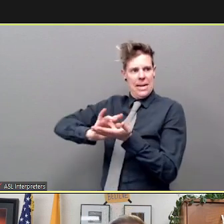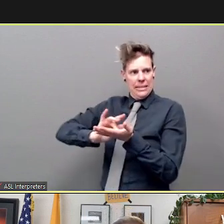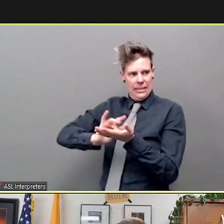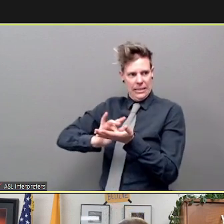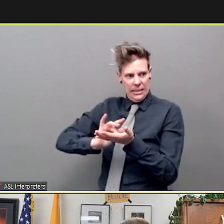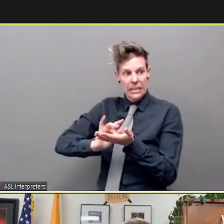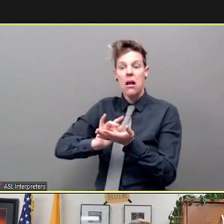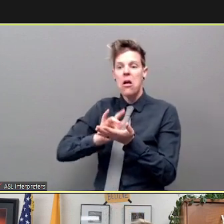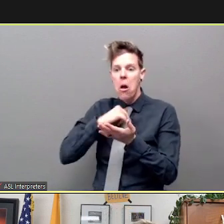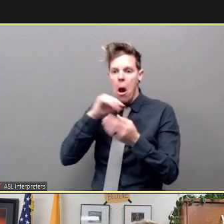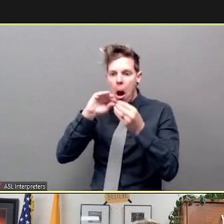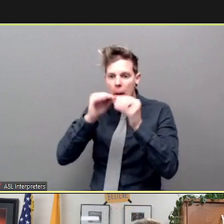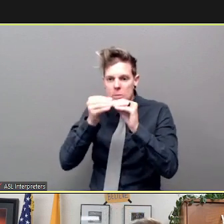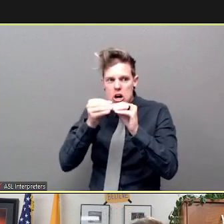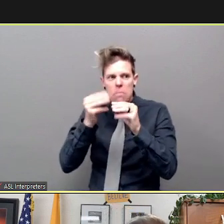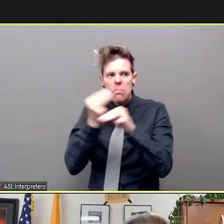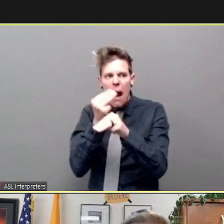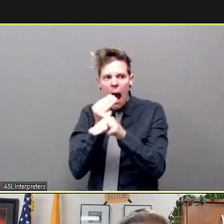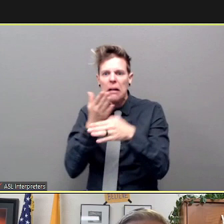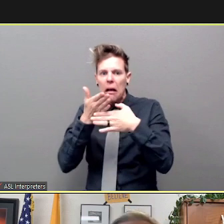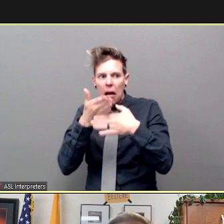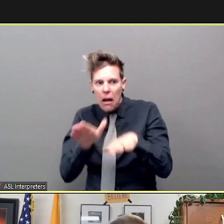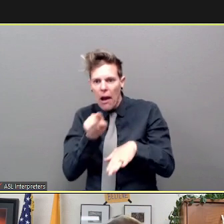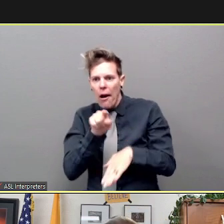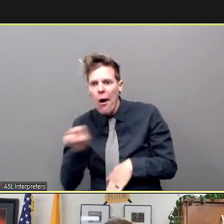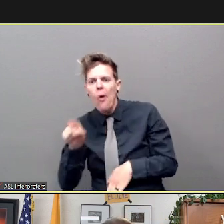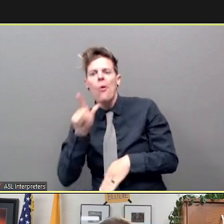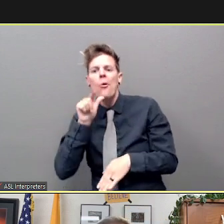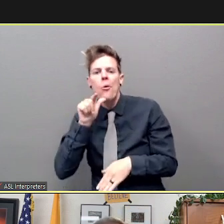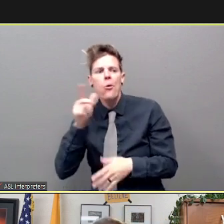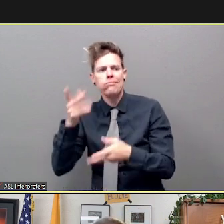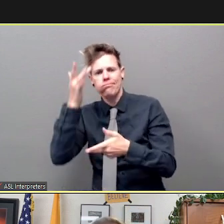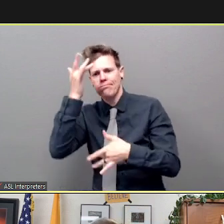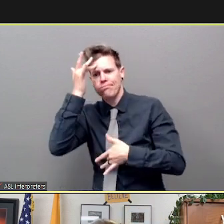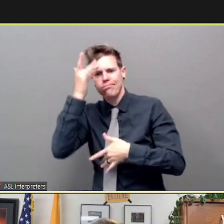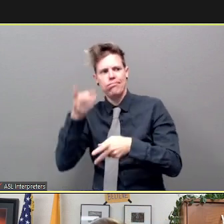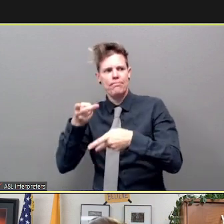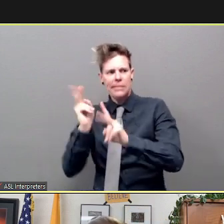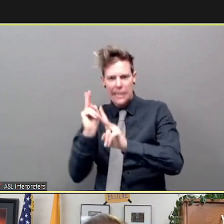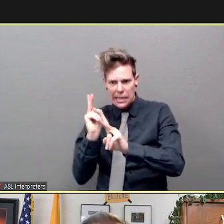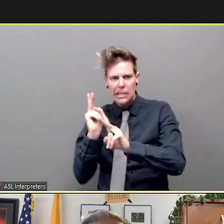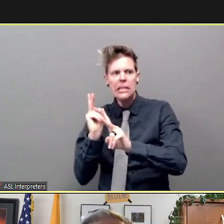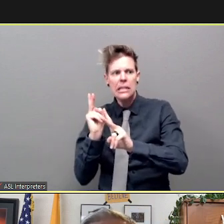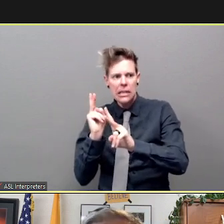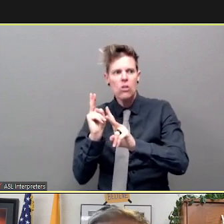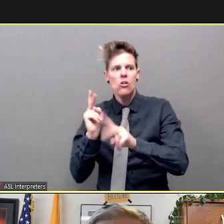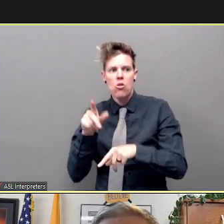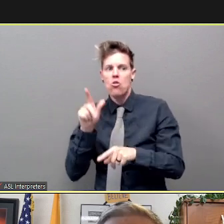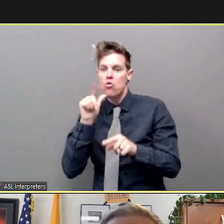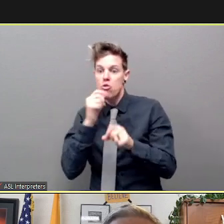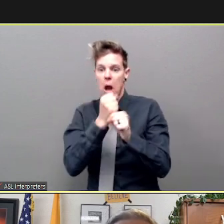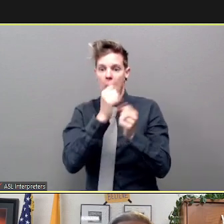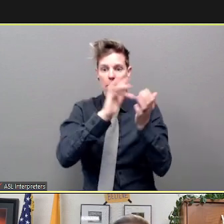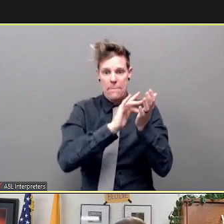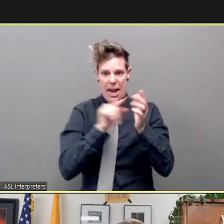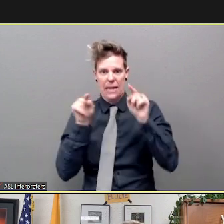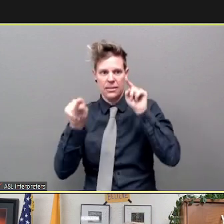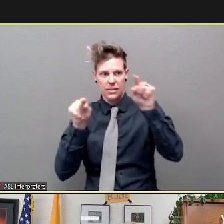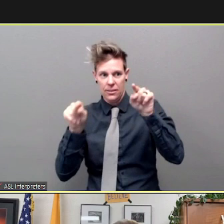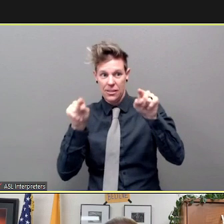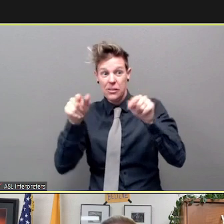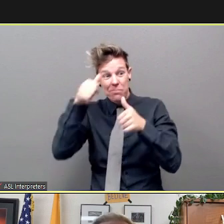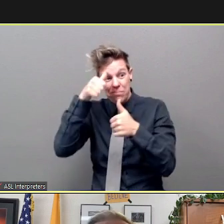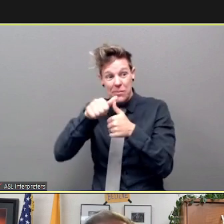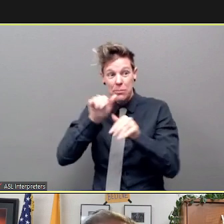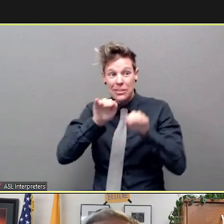So again, the number is a little higher because we don't know the number of cases that didn't report in, but you can